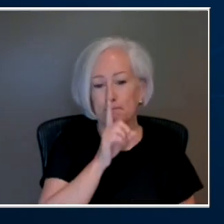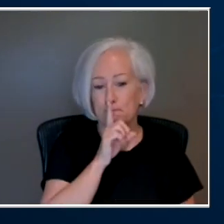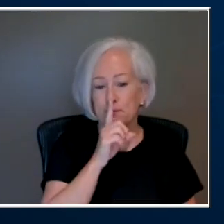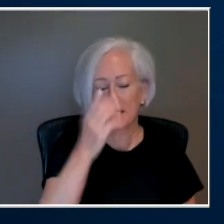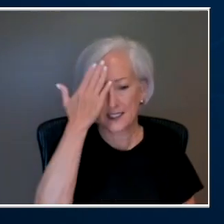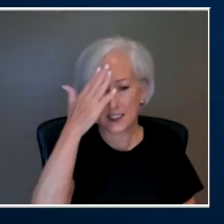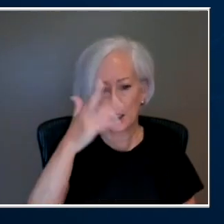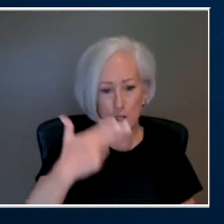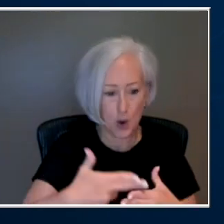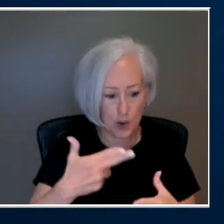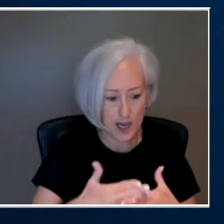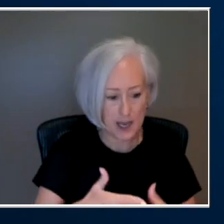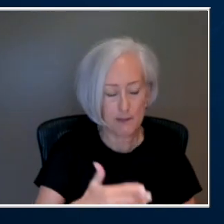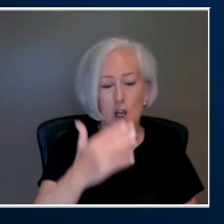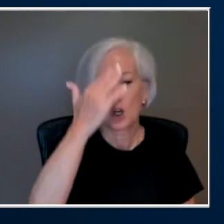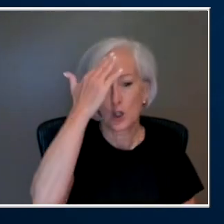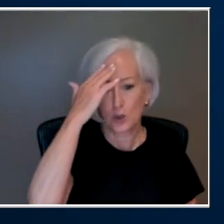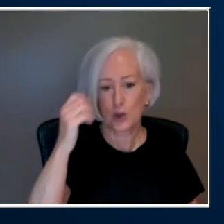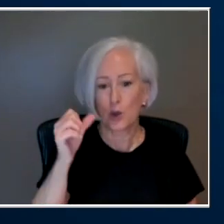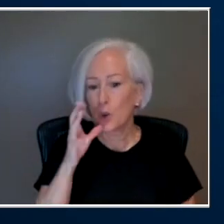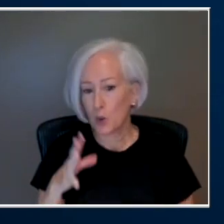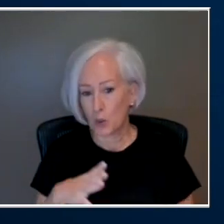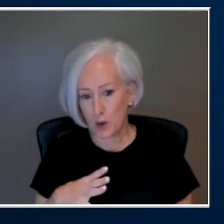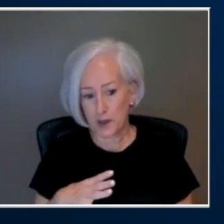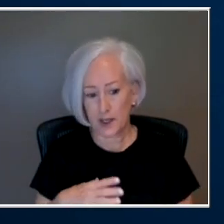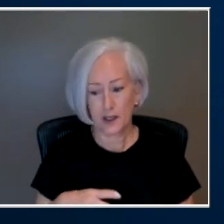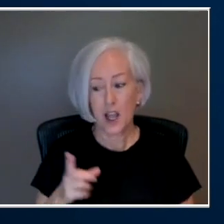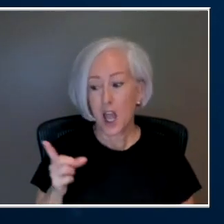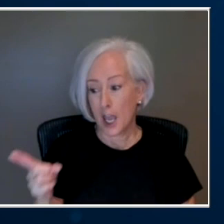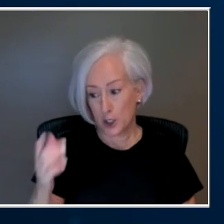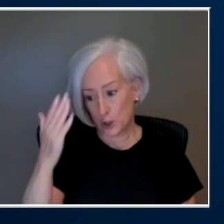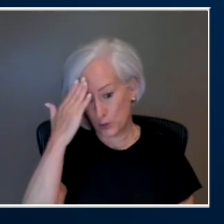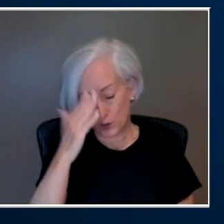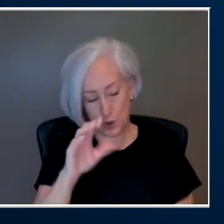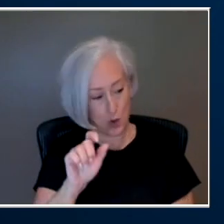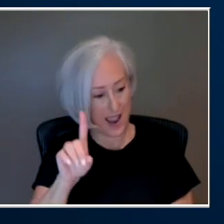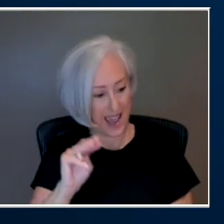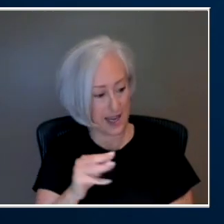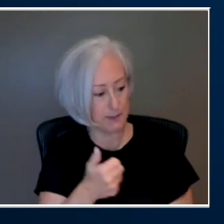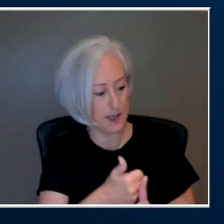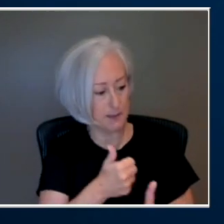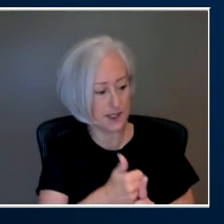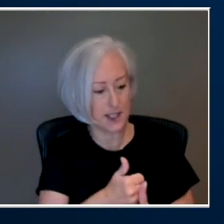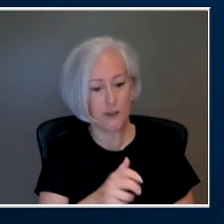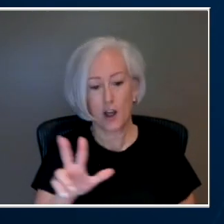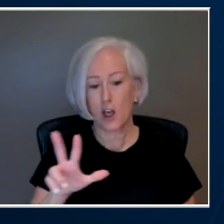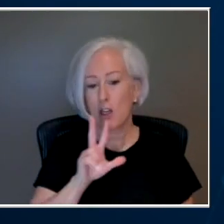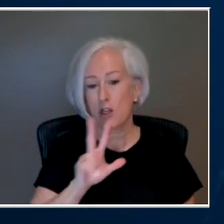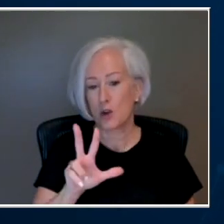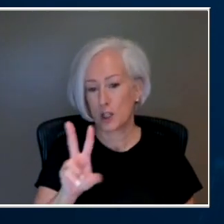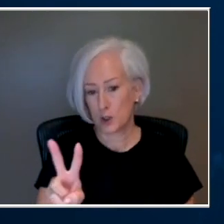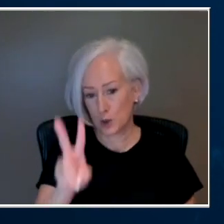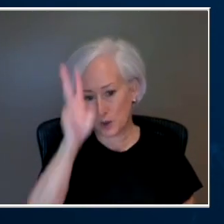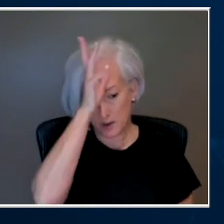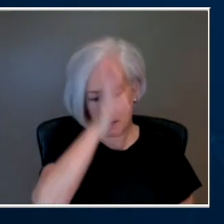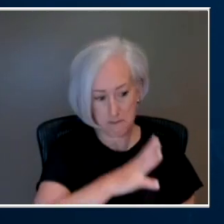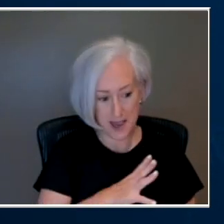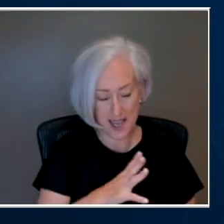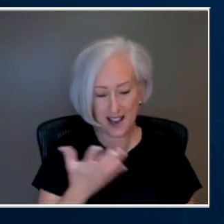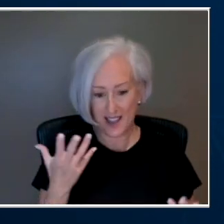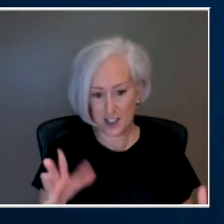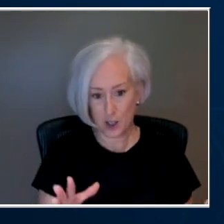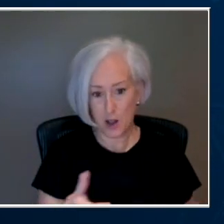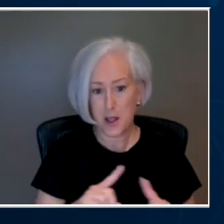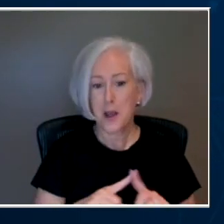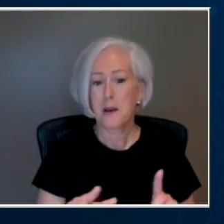Sue, you knew Adam was a 32-year-old man, and that's it. However, you have said that you found extra meaning